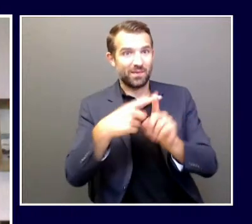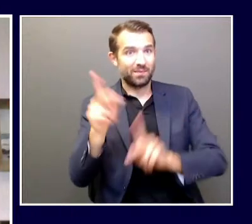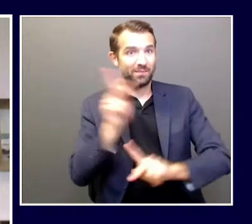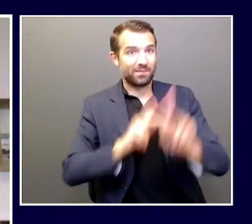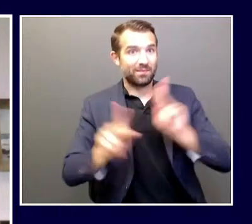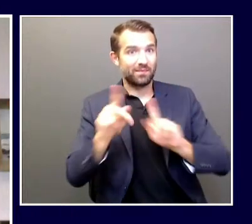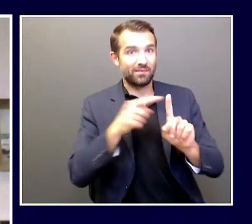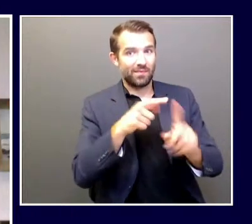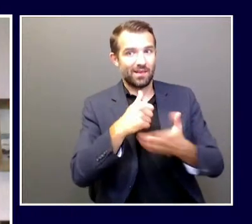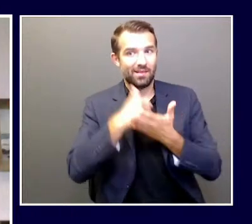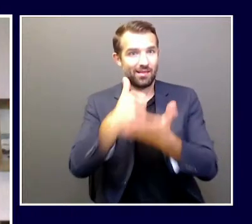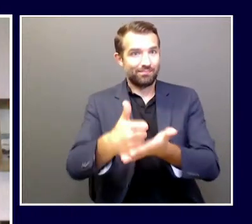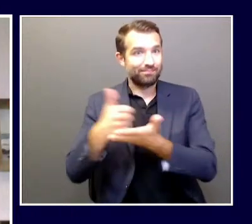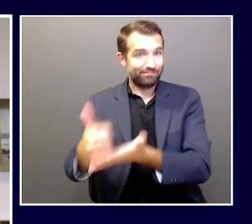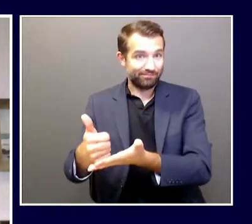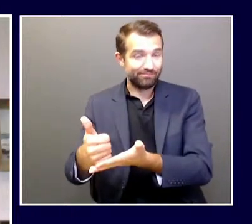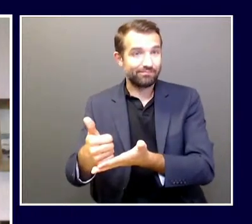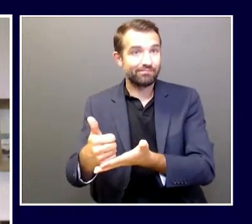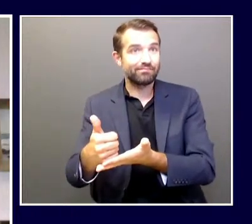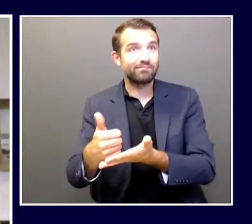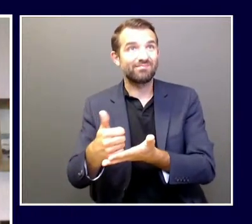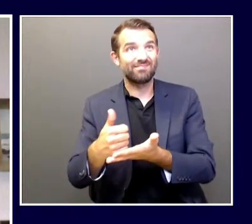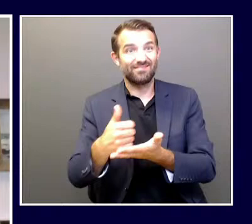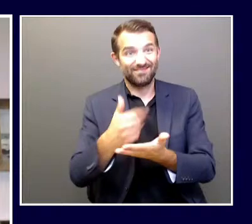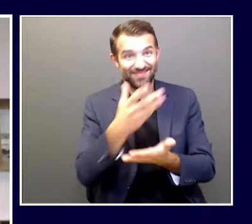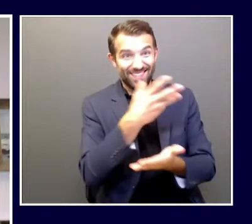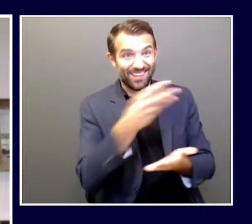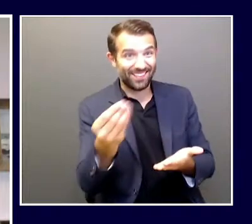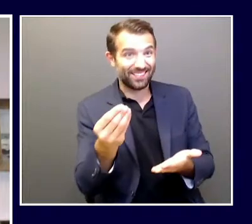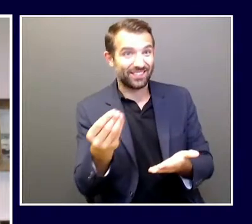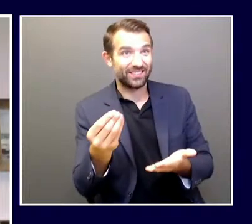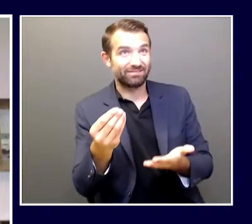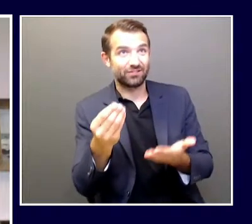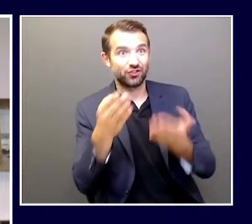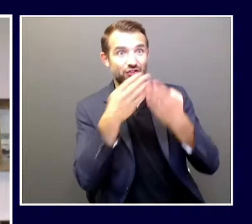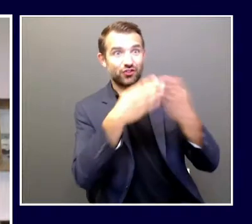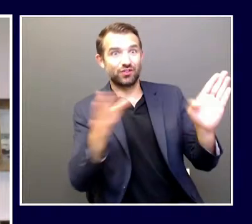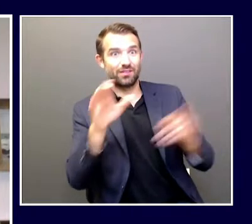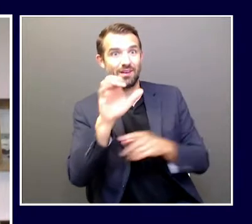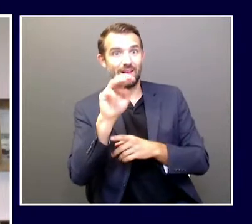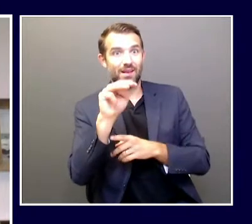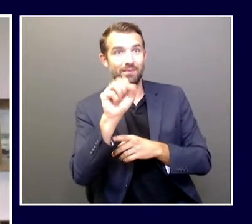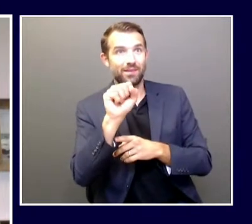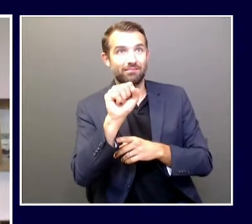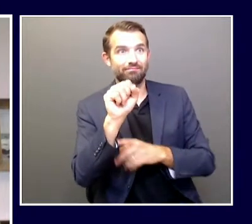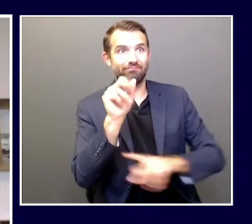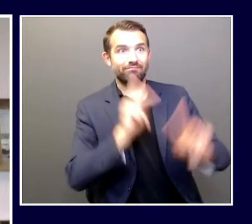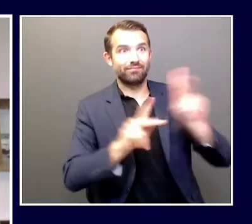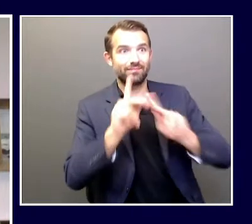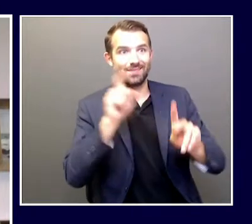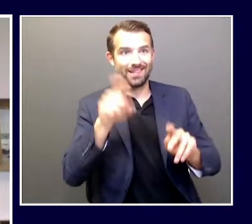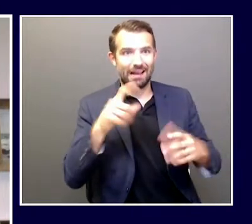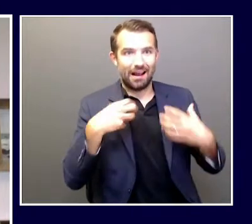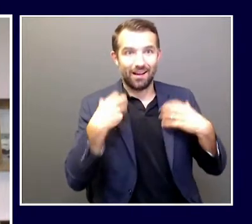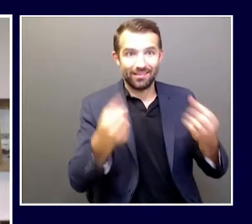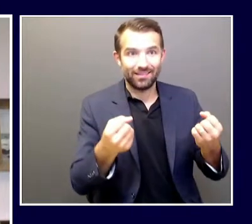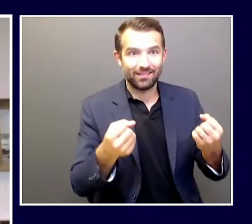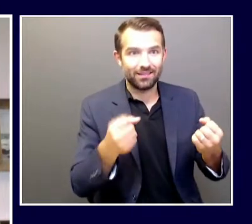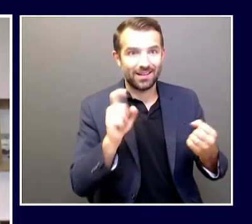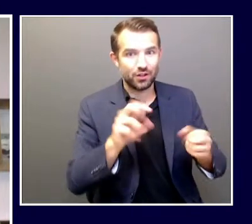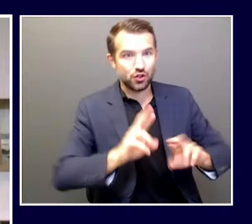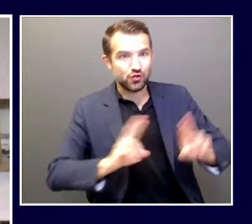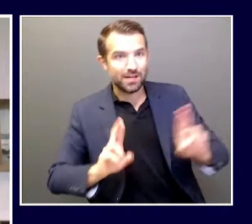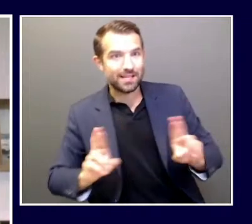as well as to keep our entire force of EMS clinicians safe, up, ready, and healthy. I was disappointed in that